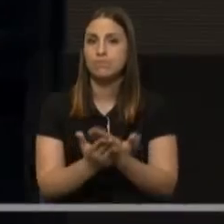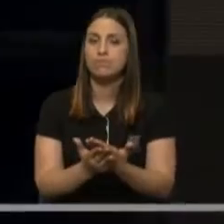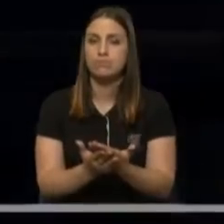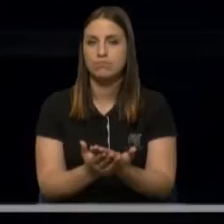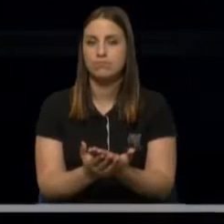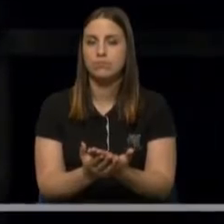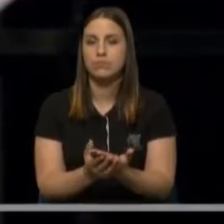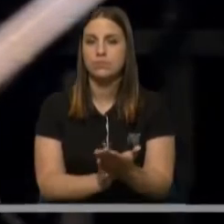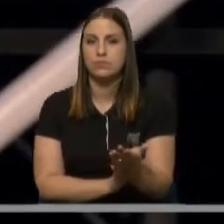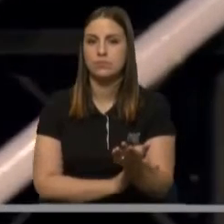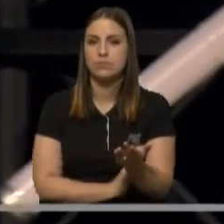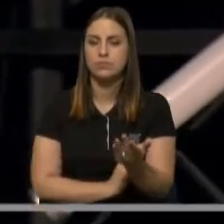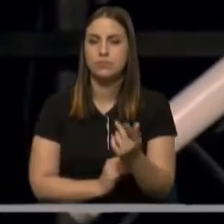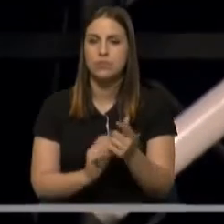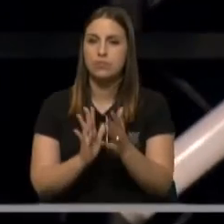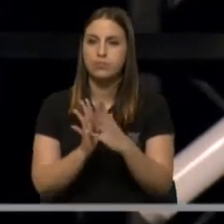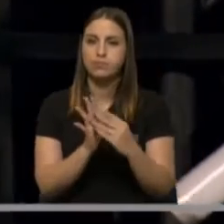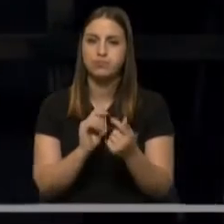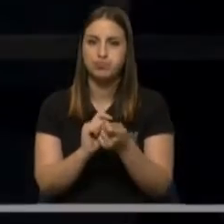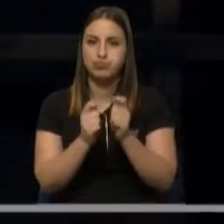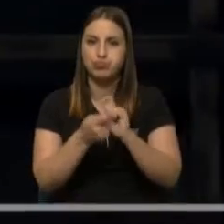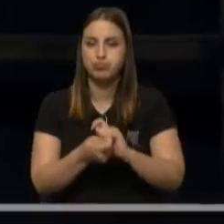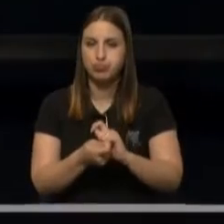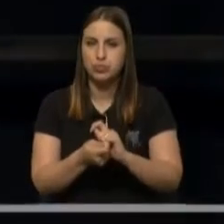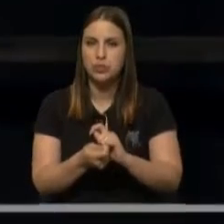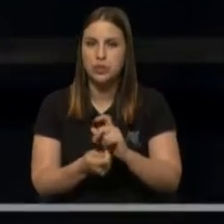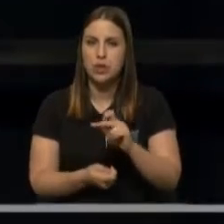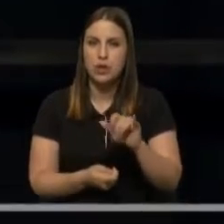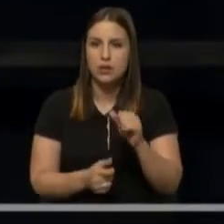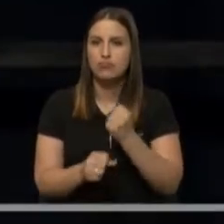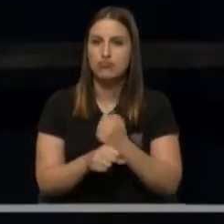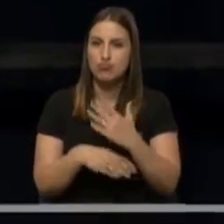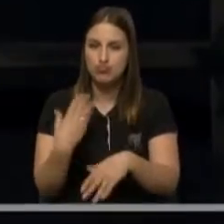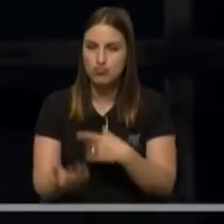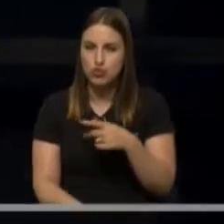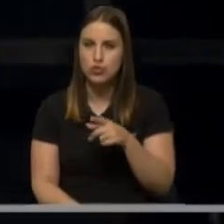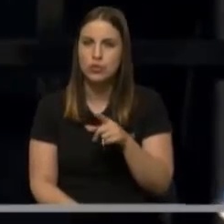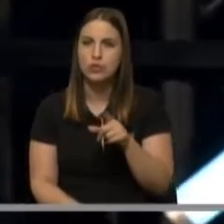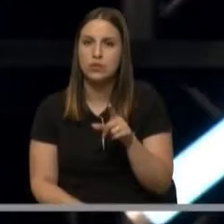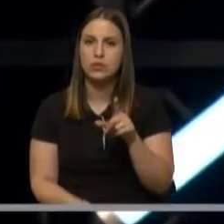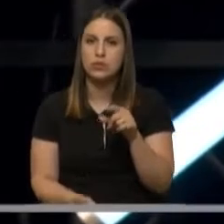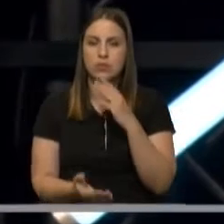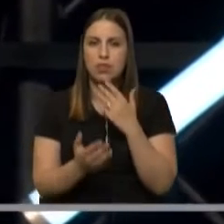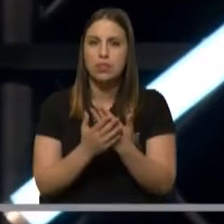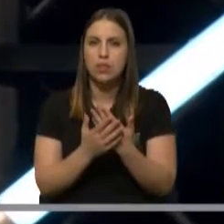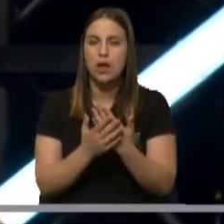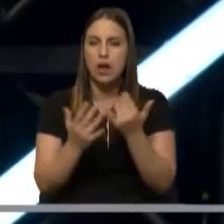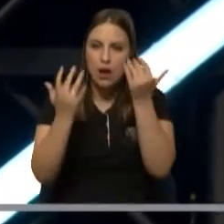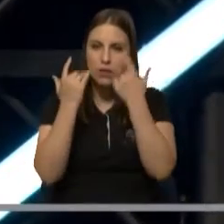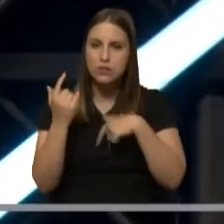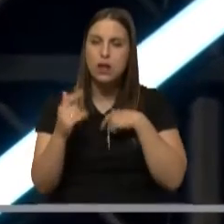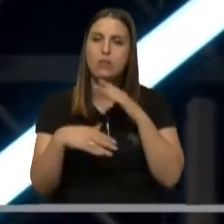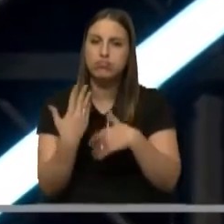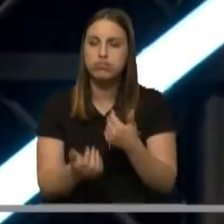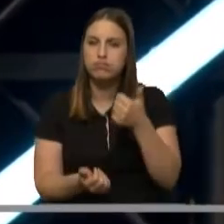cooling, modular construction, intelligent operation to enhance the efficiency of our data centers